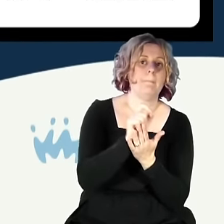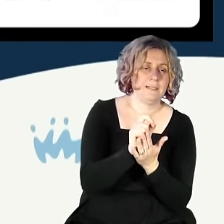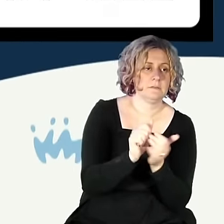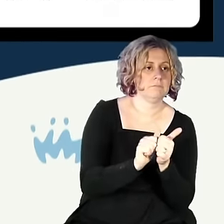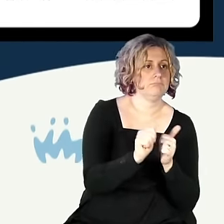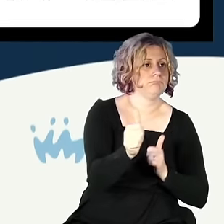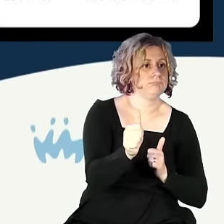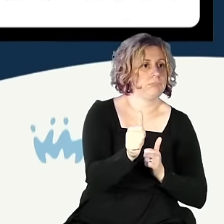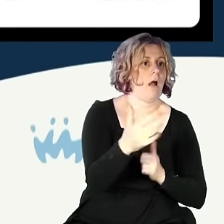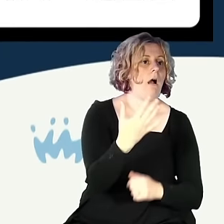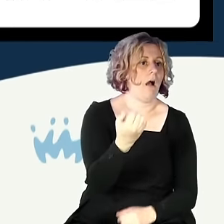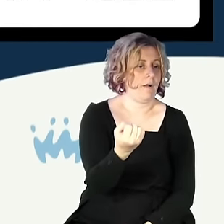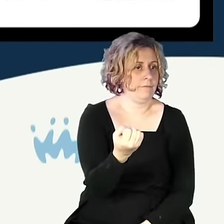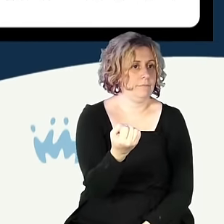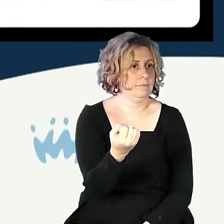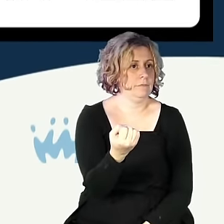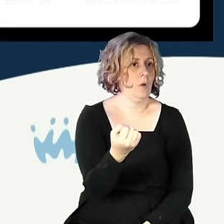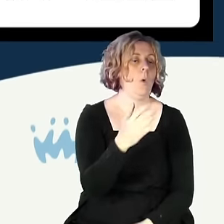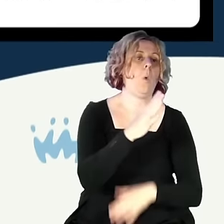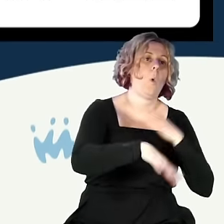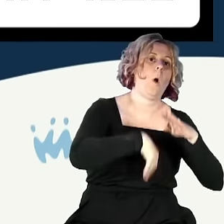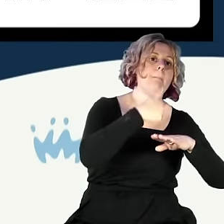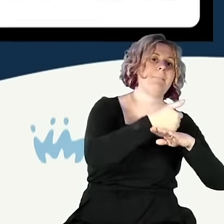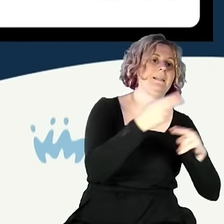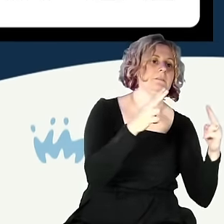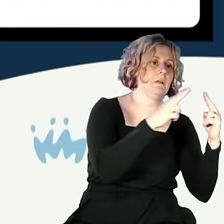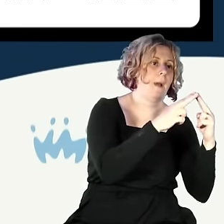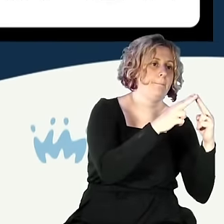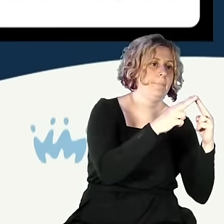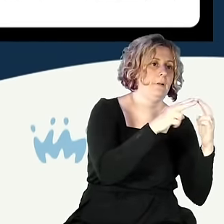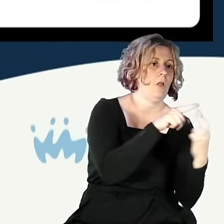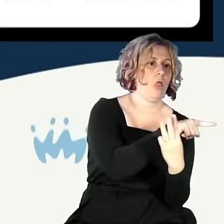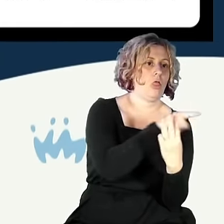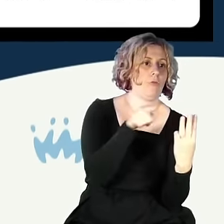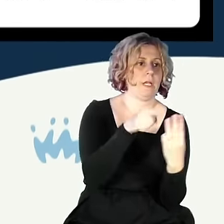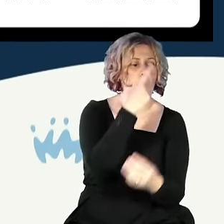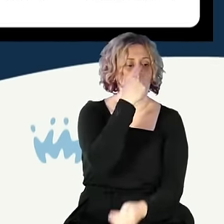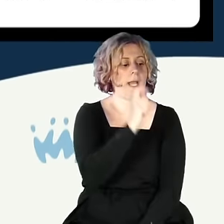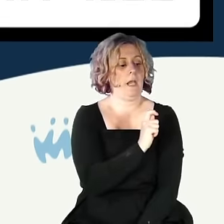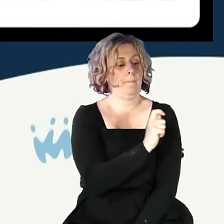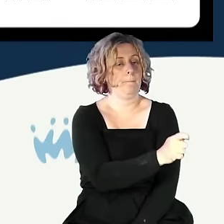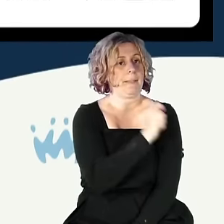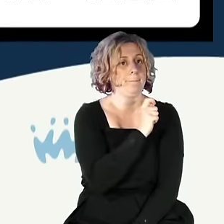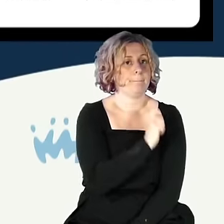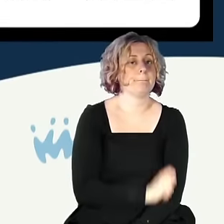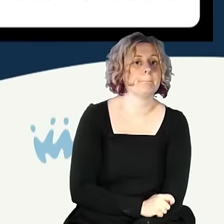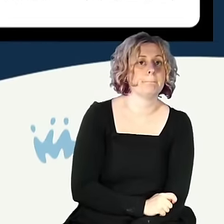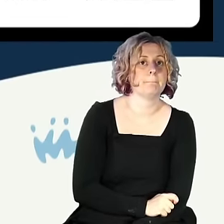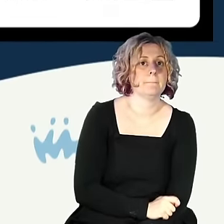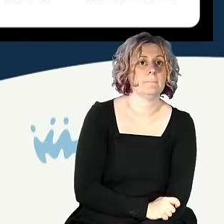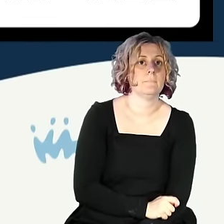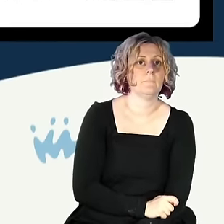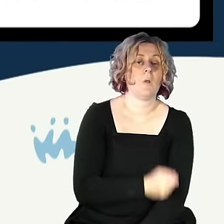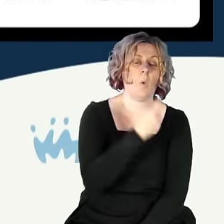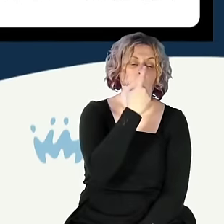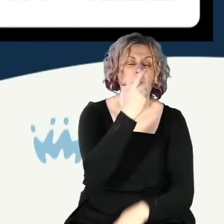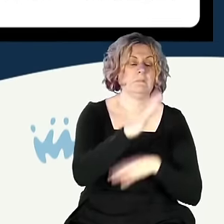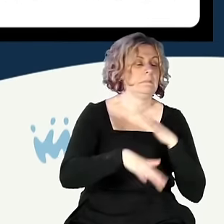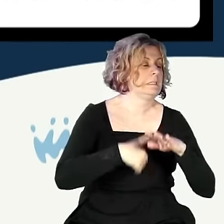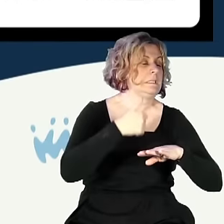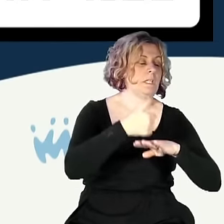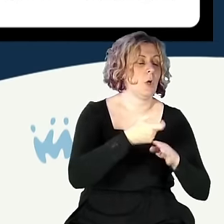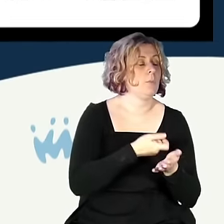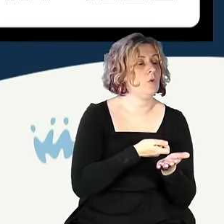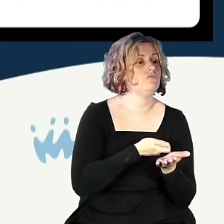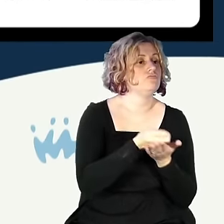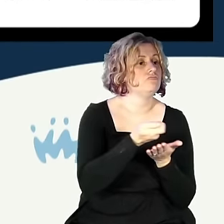factory reception, and at base camp. And there you can do contactless donation, you can set up regular giving if you